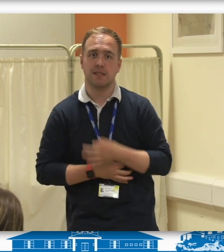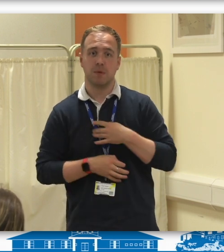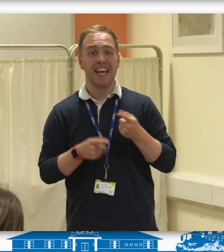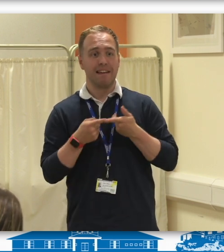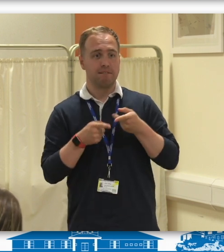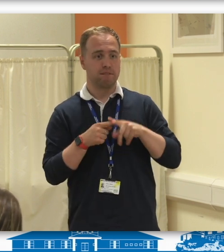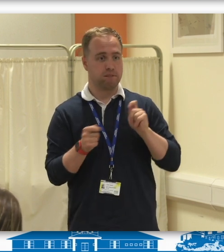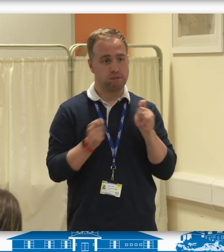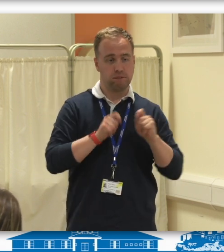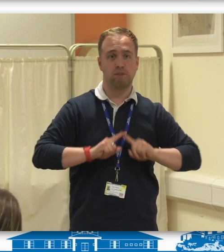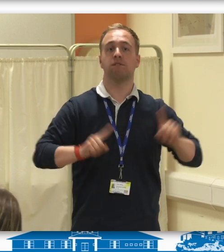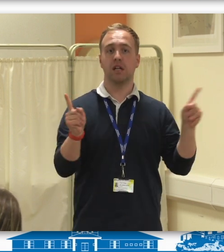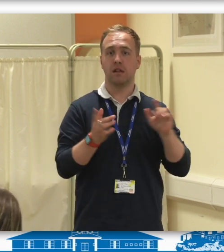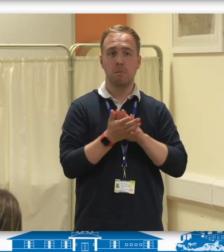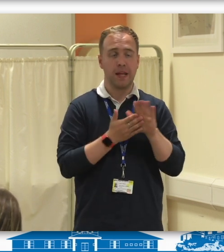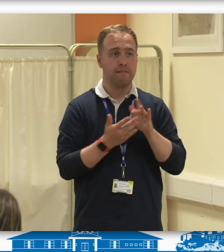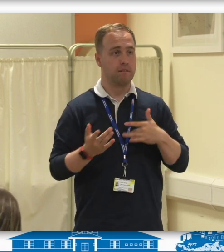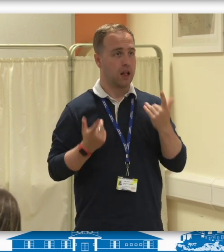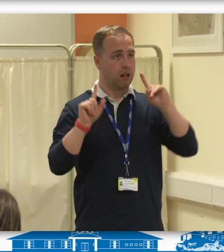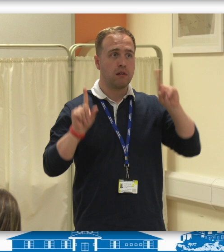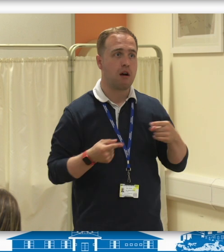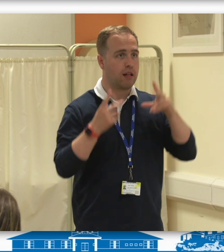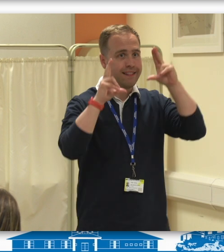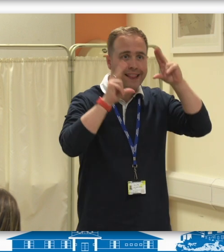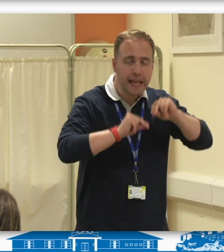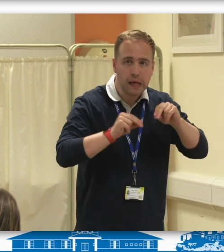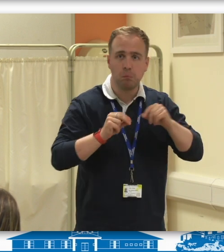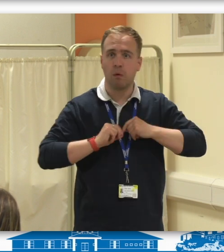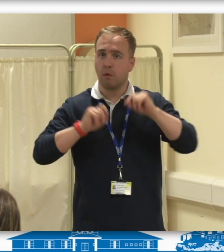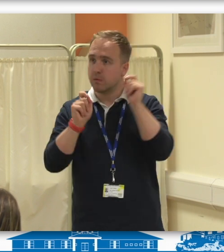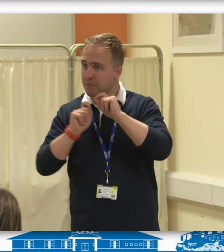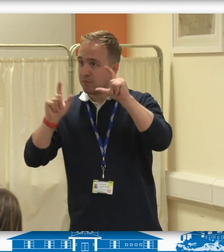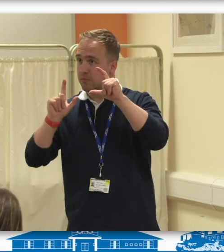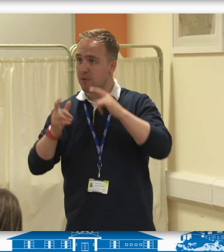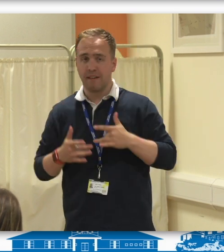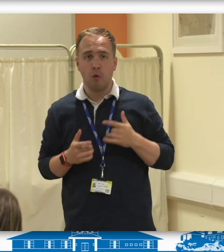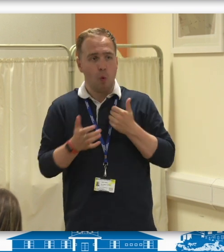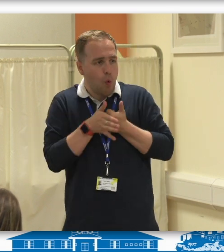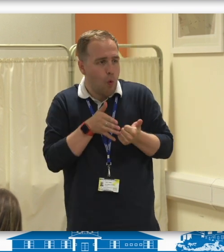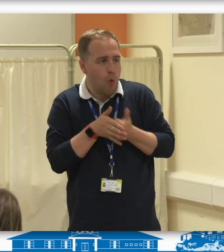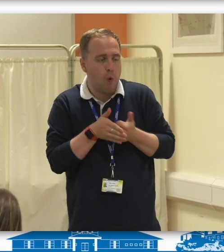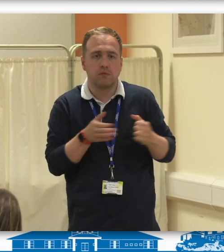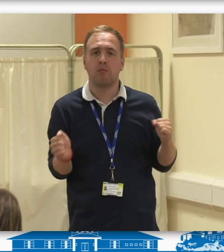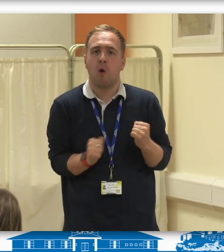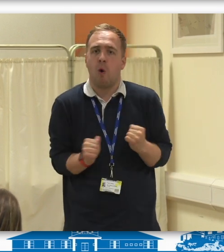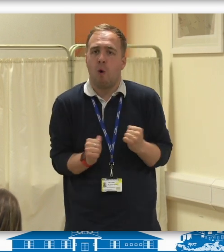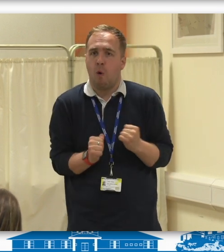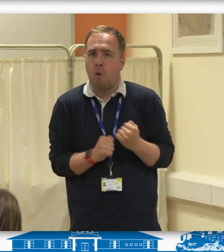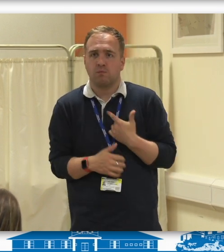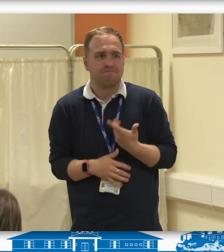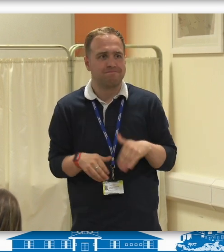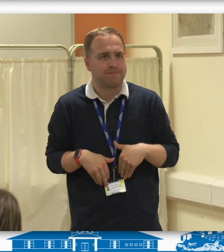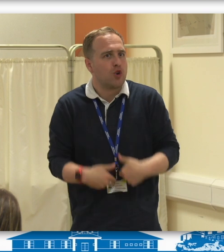of it can lead to symptoms of insomnia, difficulty waking, feeling cold all the time, reduced